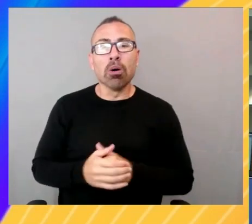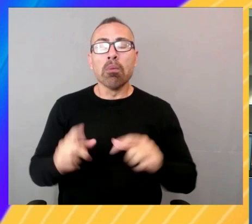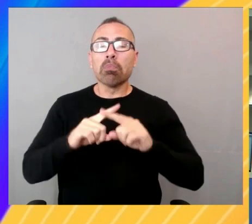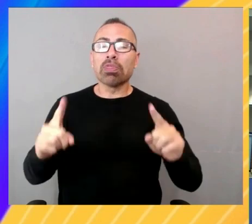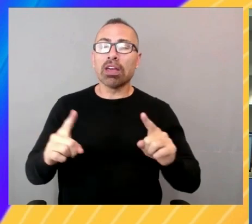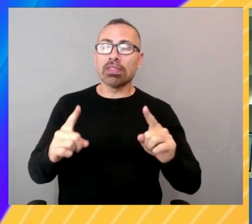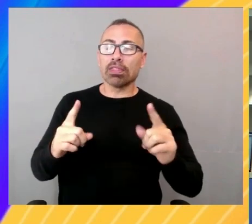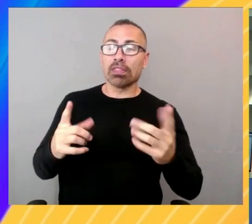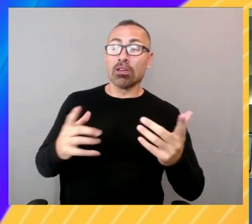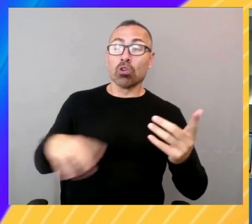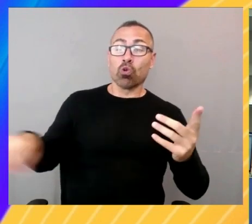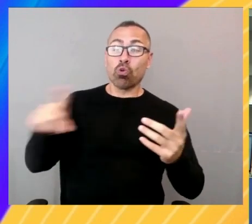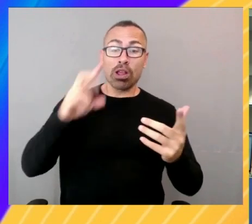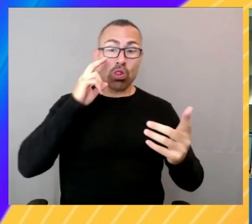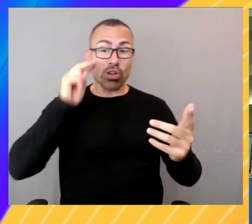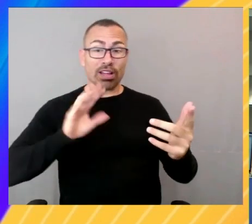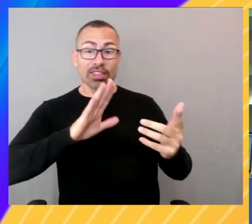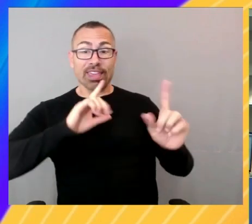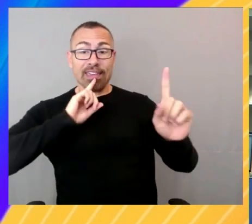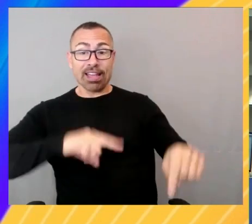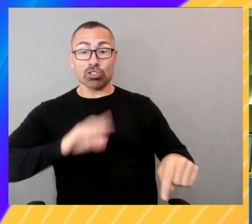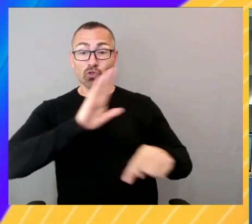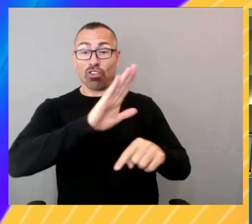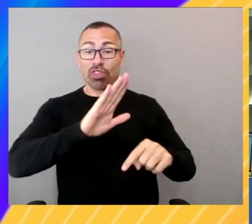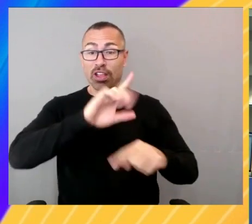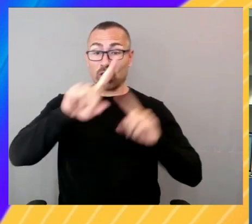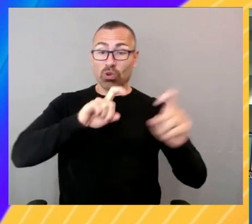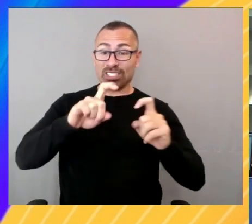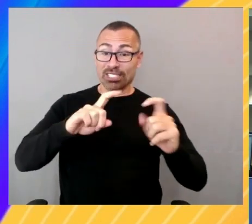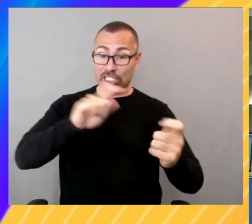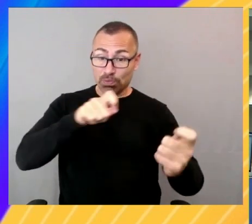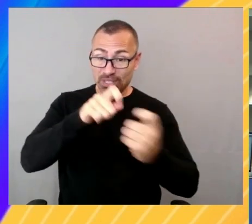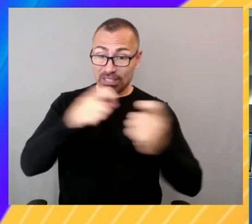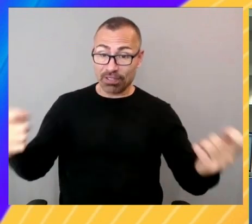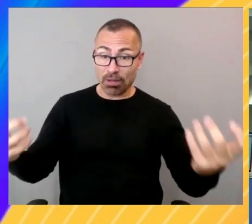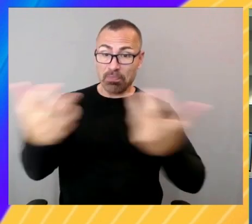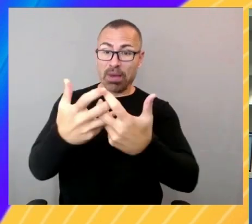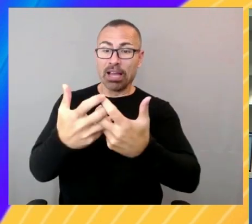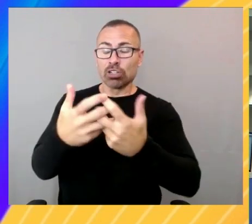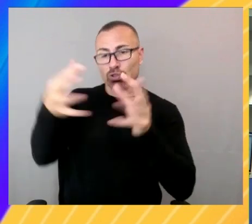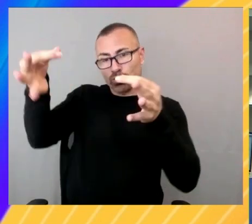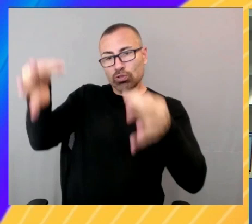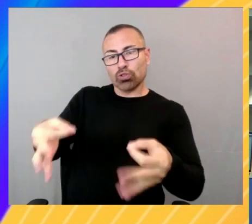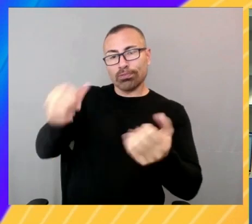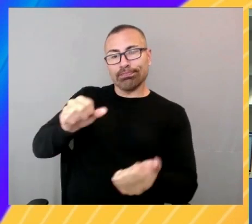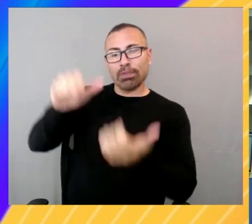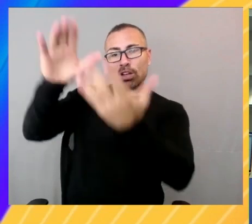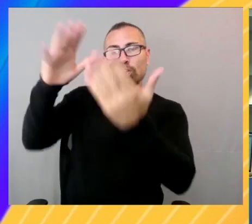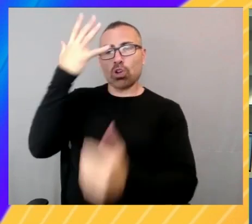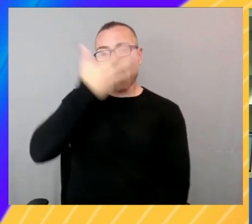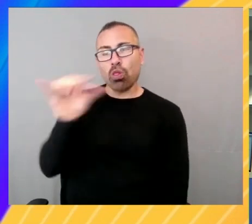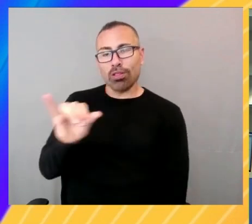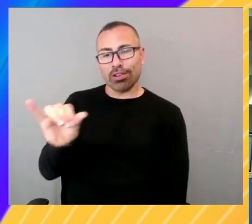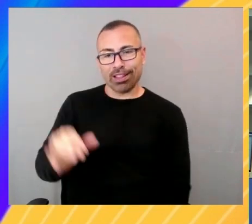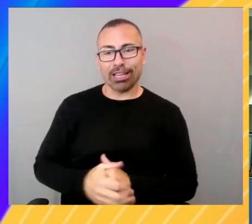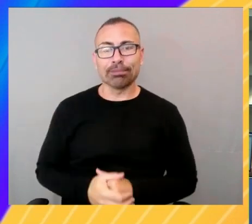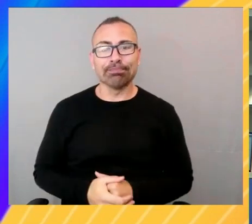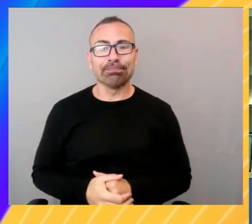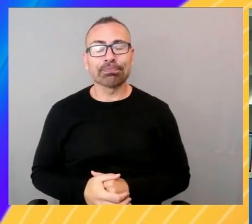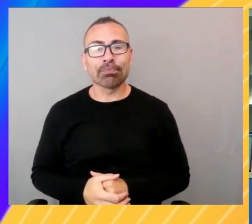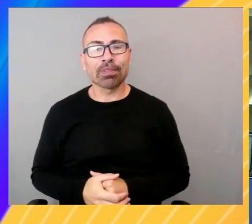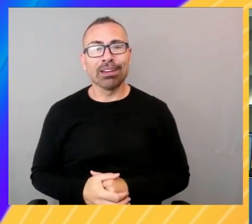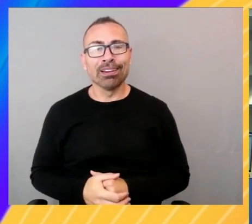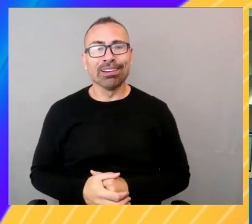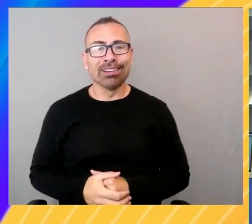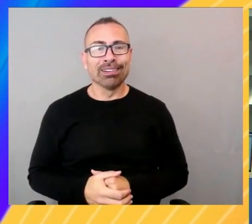like, where we have a team that specializes in this, which I just learned about just now, which is awesome to hear about. I feel like there's